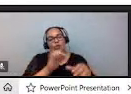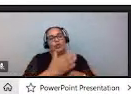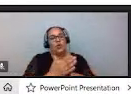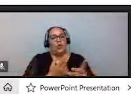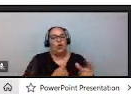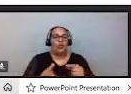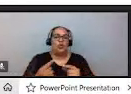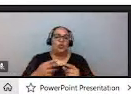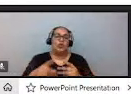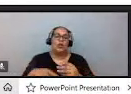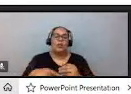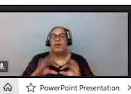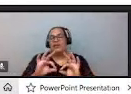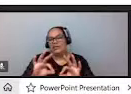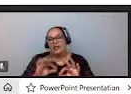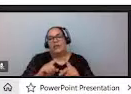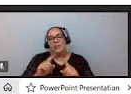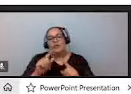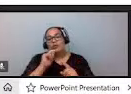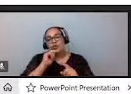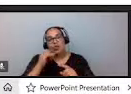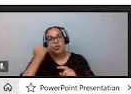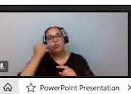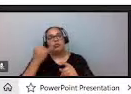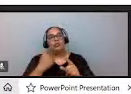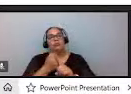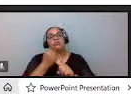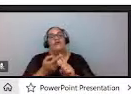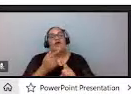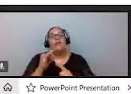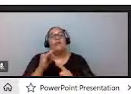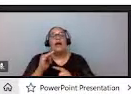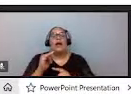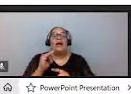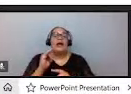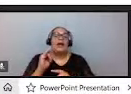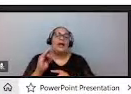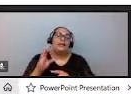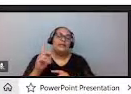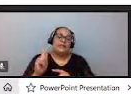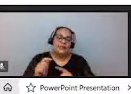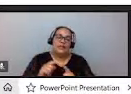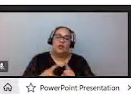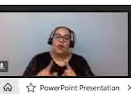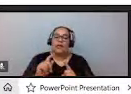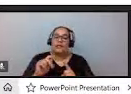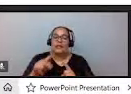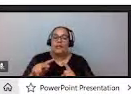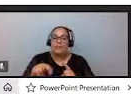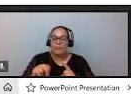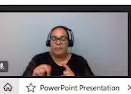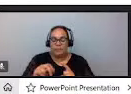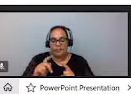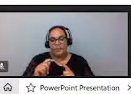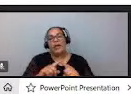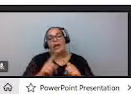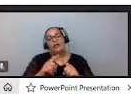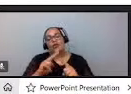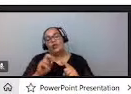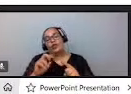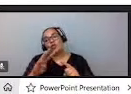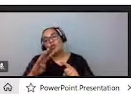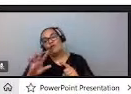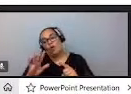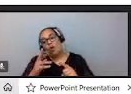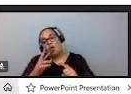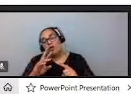happening in and around that that is an initiative that's driven by our ICT as tnpa um and in 2024 we're hoping